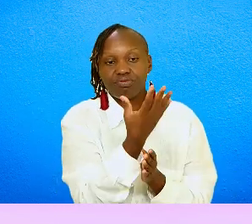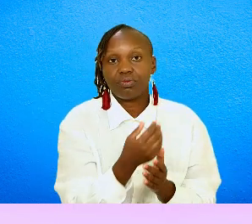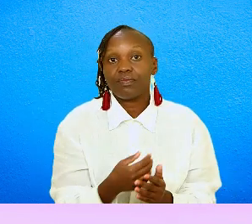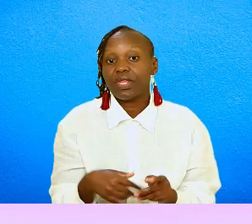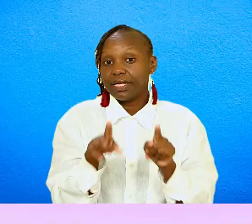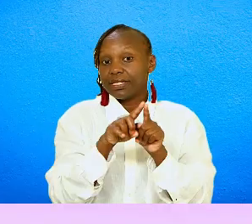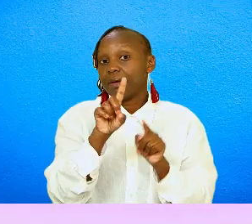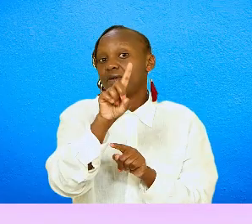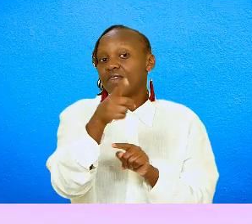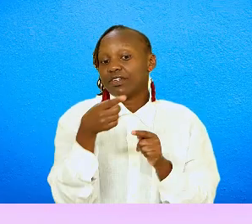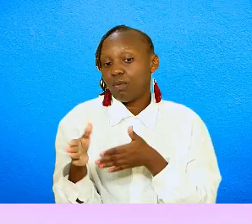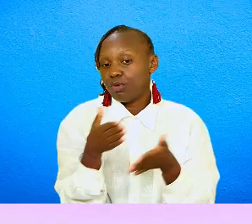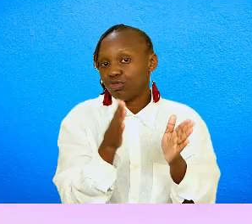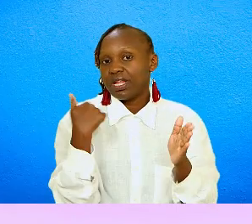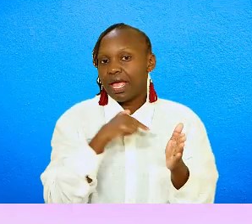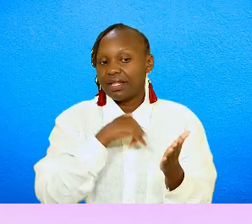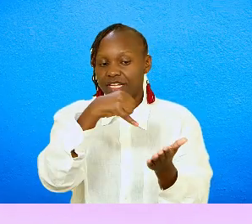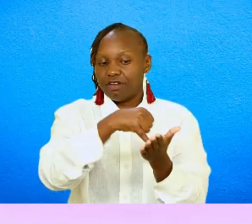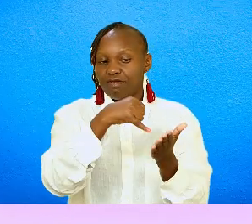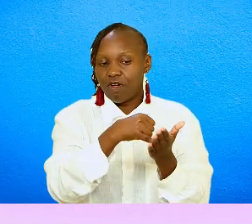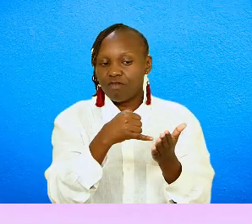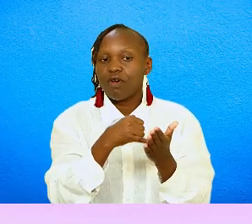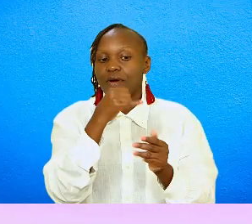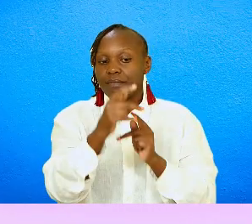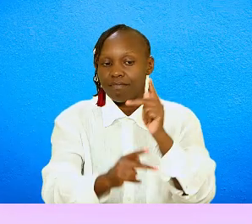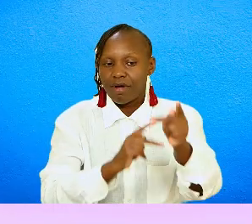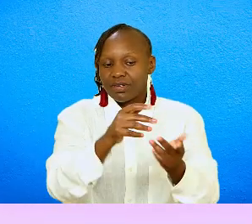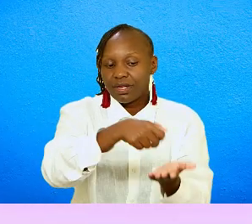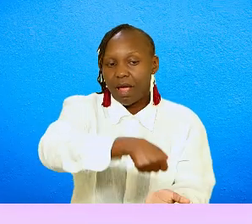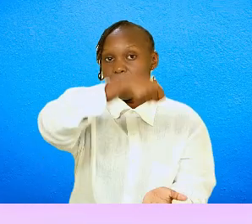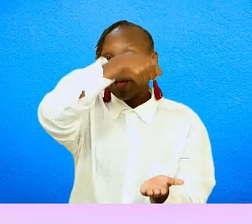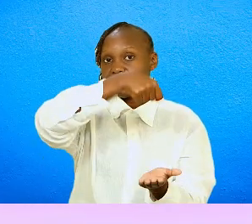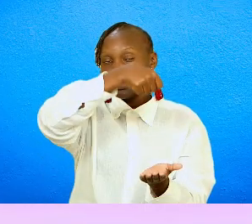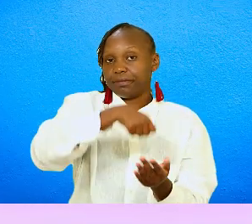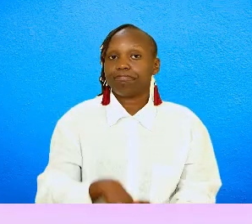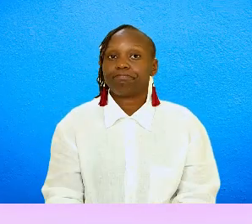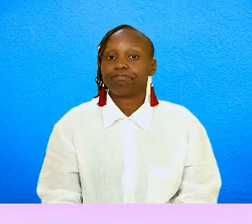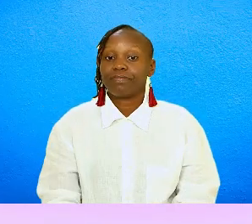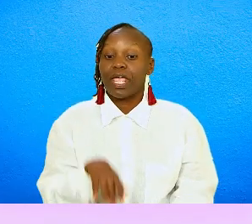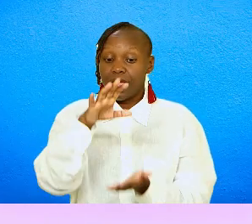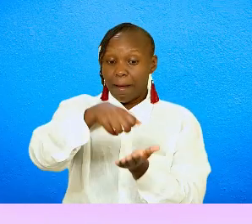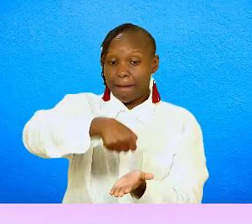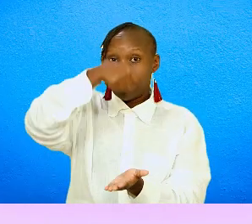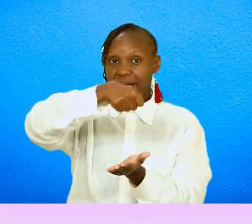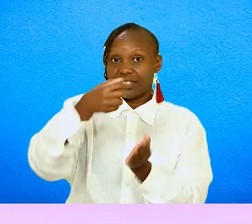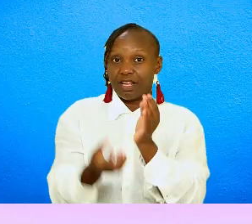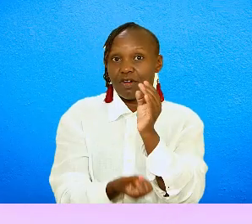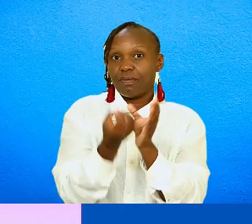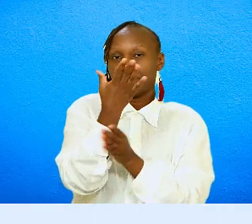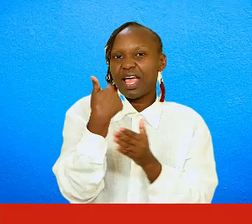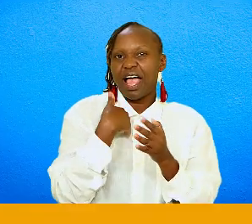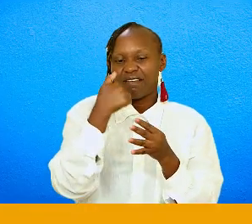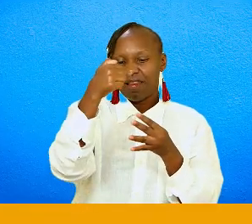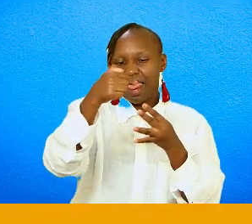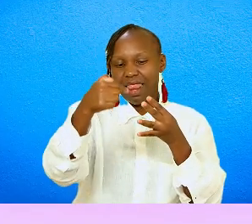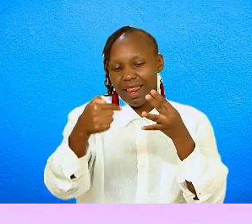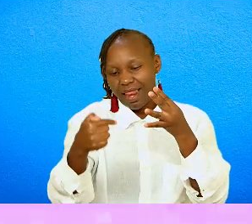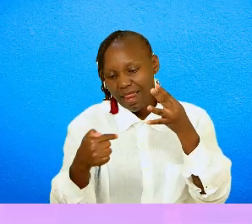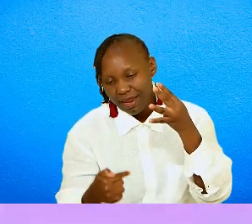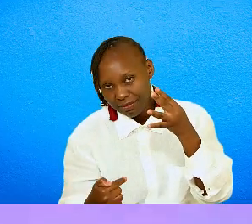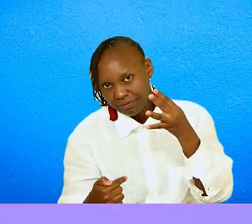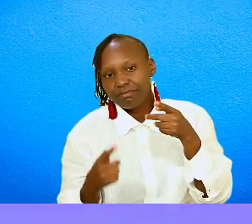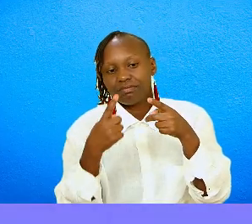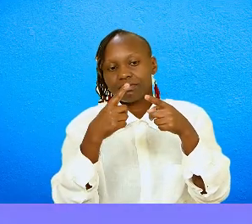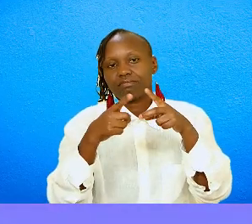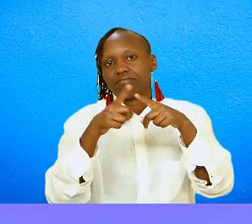provides the first opportunity for us to get involved in the budget-making process. The budget formulation process involves several key stages.